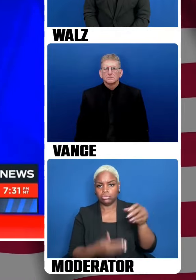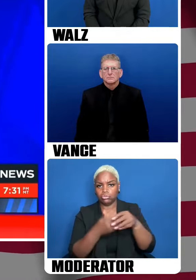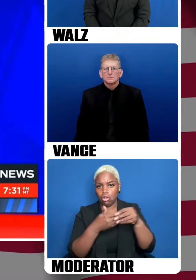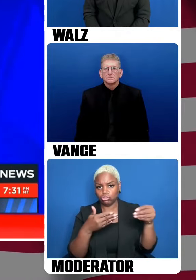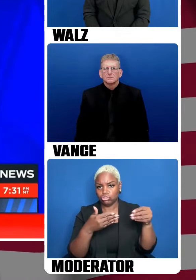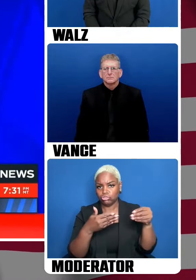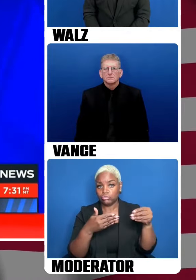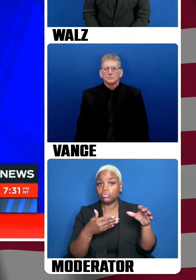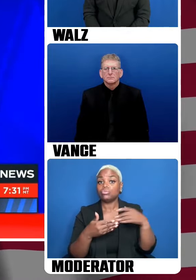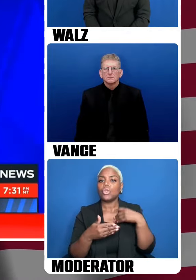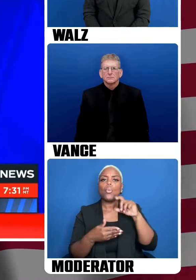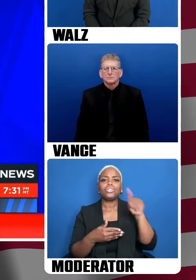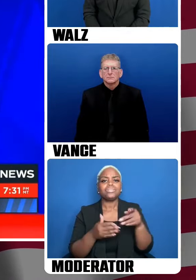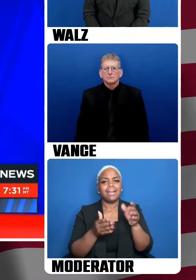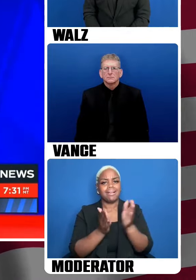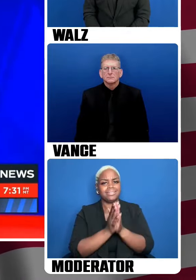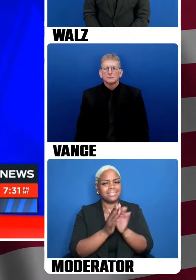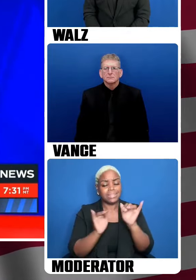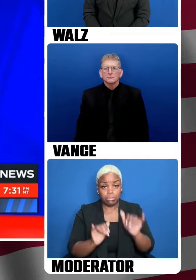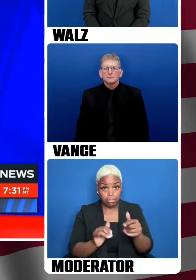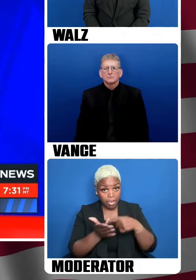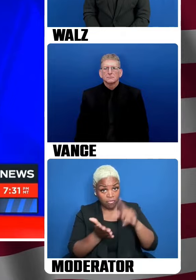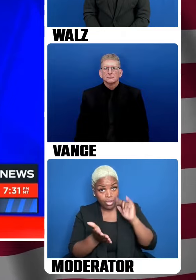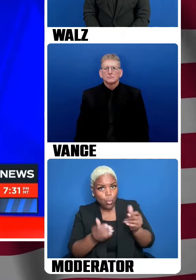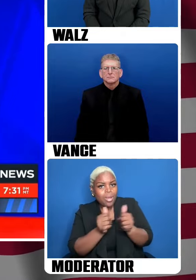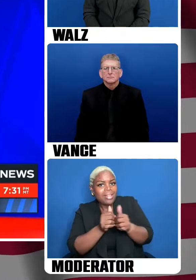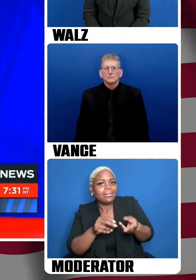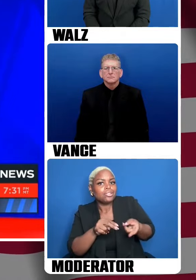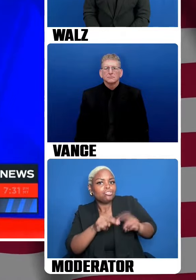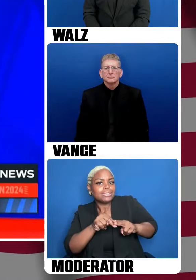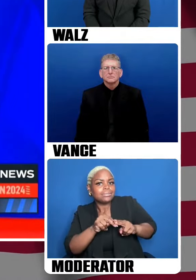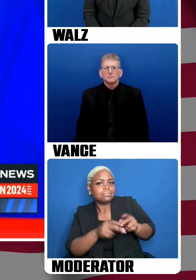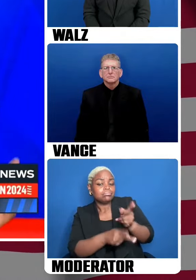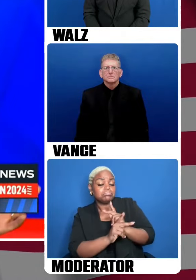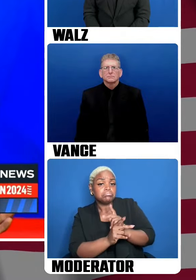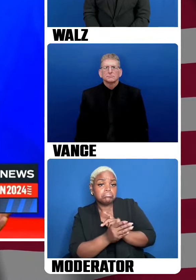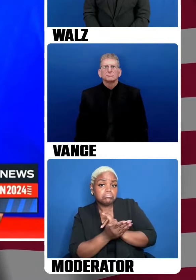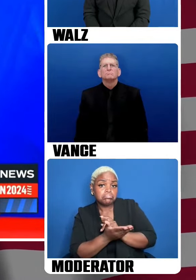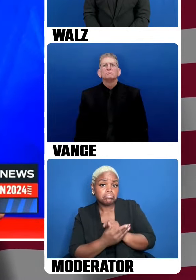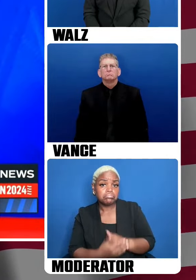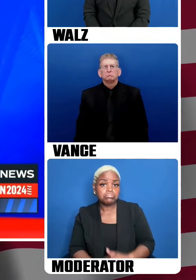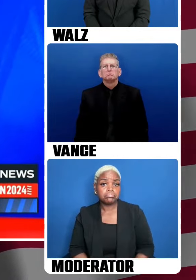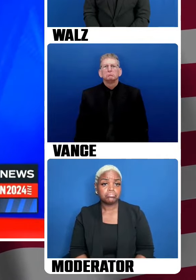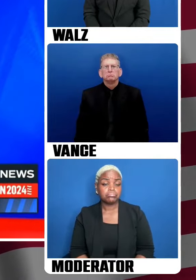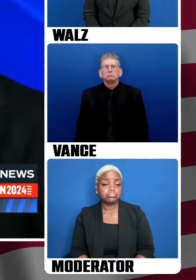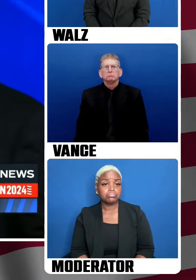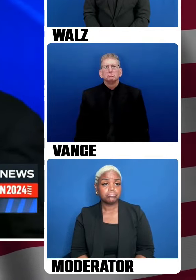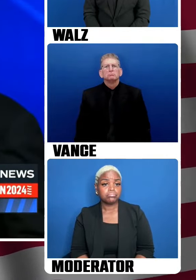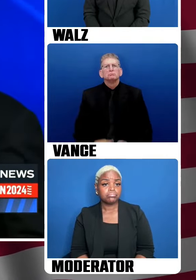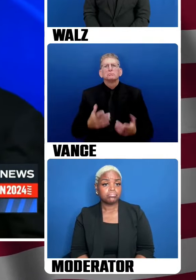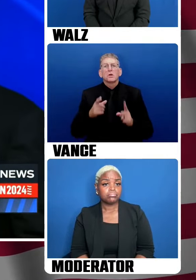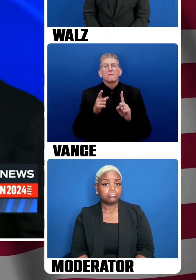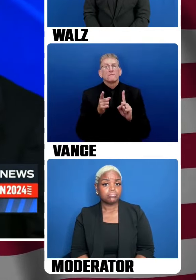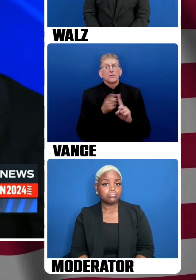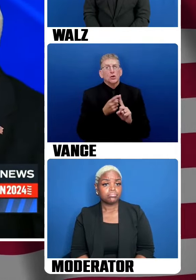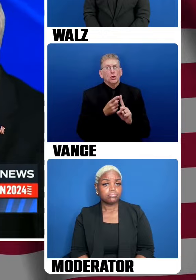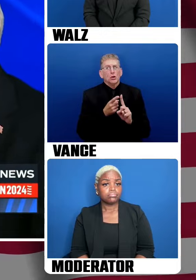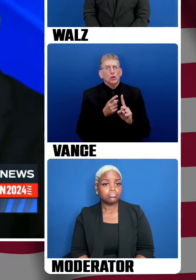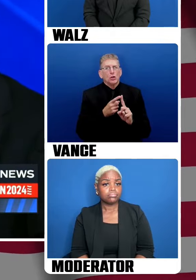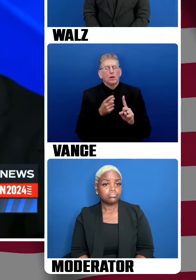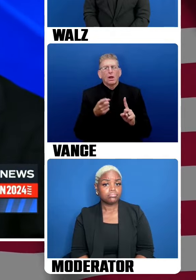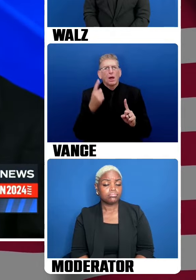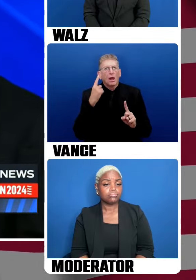deficit? I'll give you 2 minutes. Well, first of all, you're going to hear a lot from Tim Walz this evening, and you just heard it in the answer, a lot of what Kamala Harris